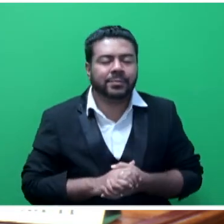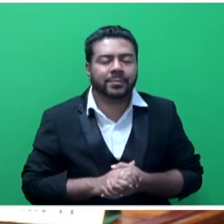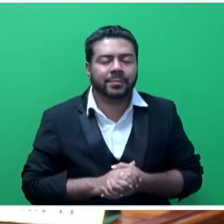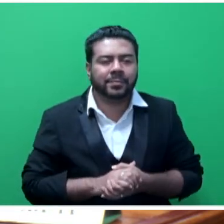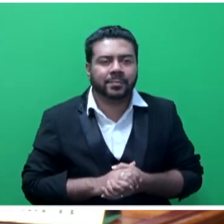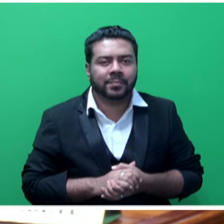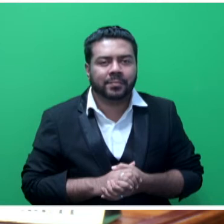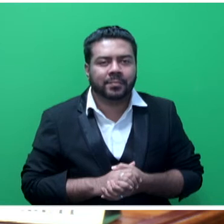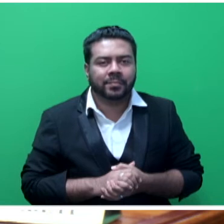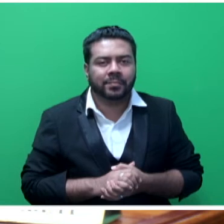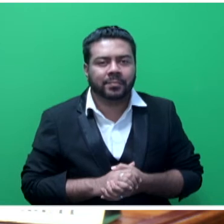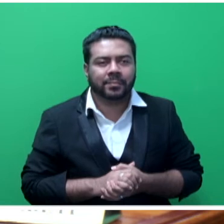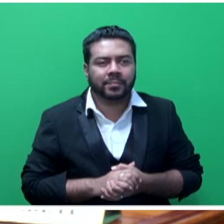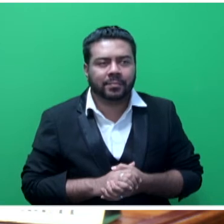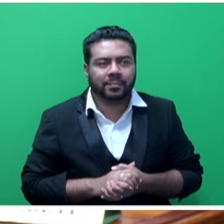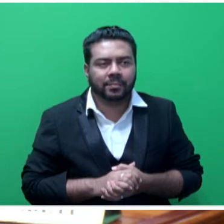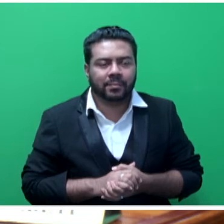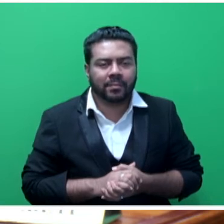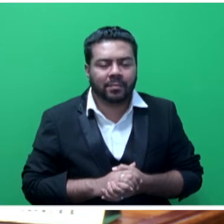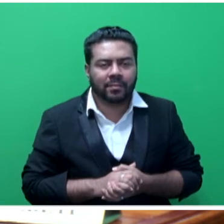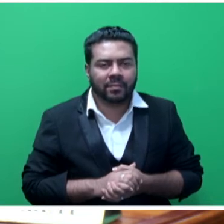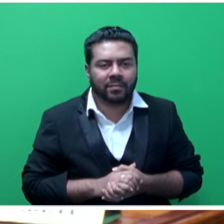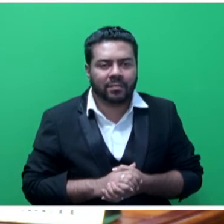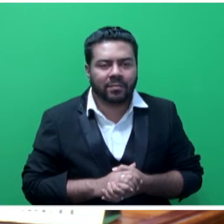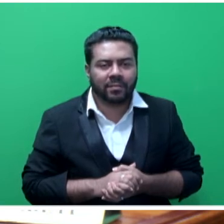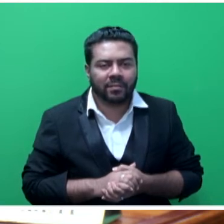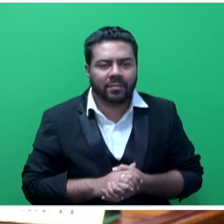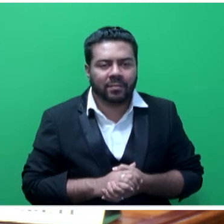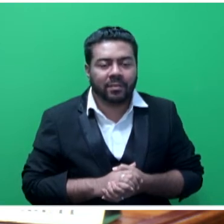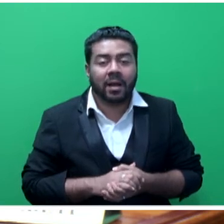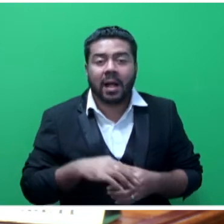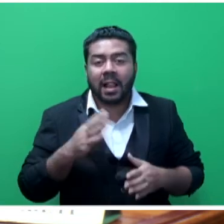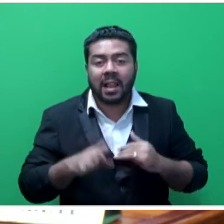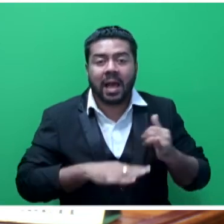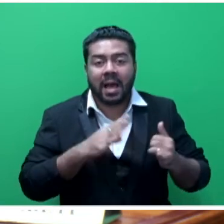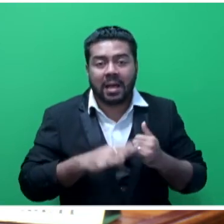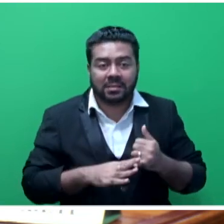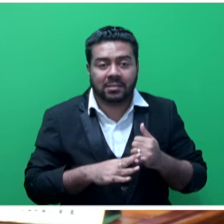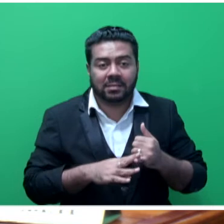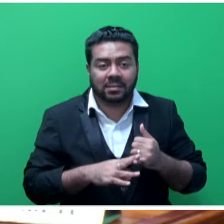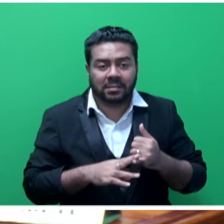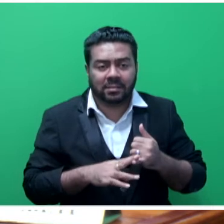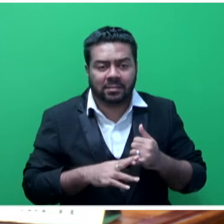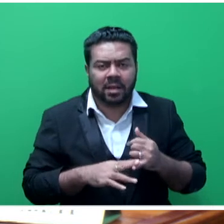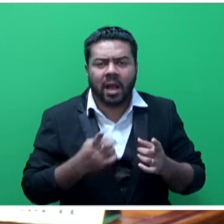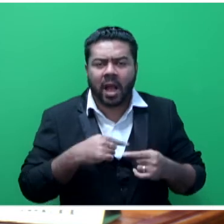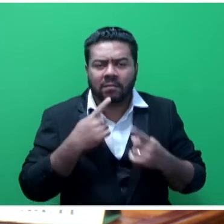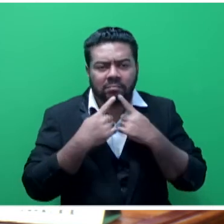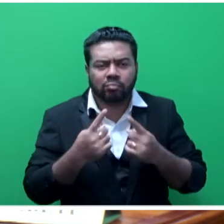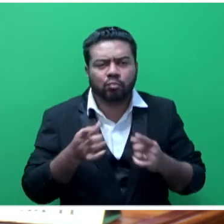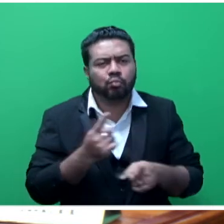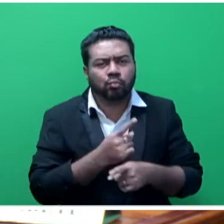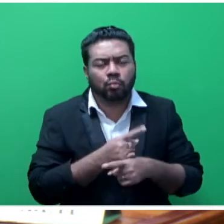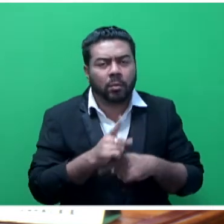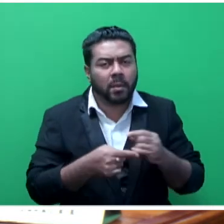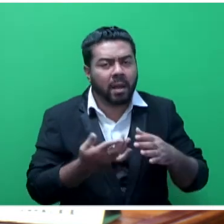of the rigid inflated boats. Lastly, Mr. Speaker, sir, I've mentioned about